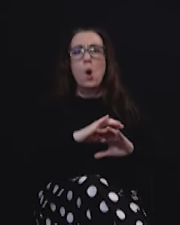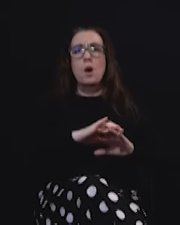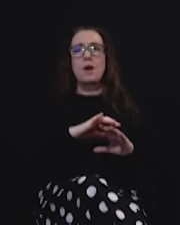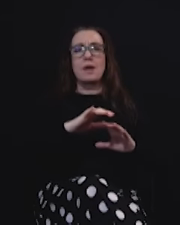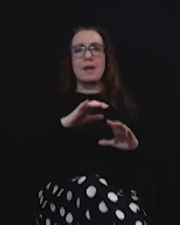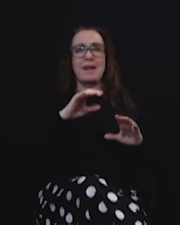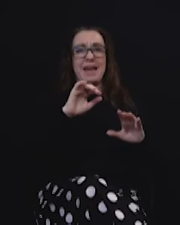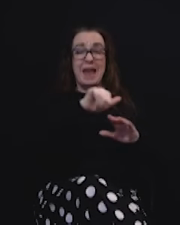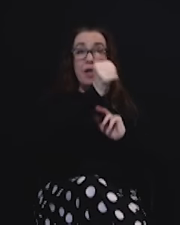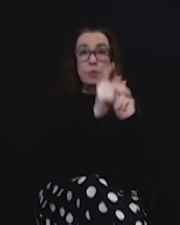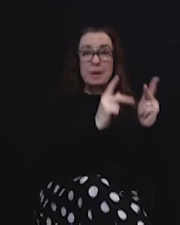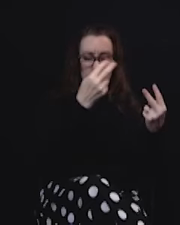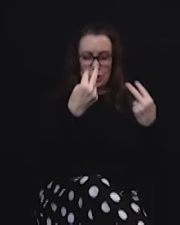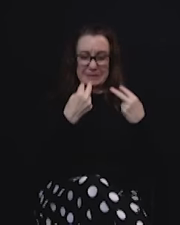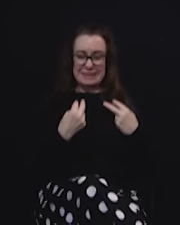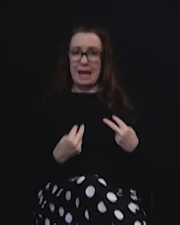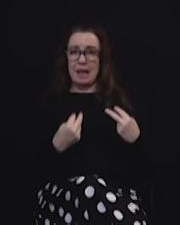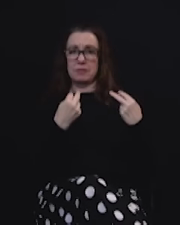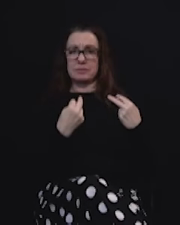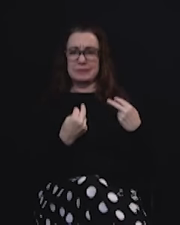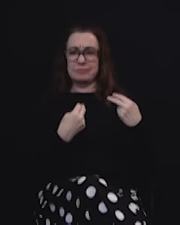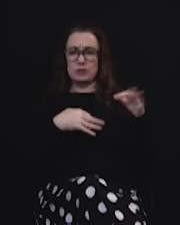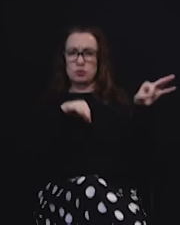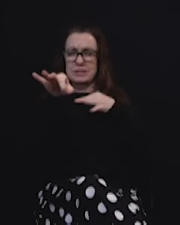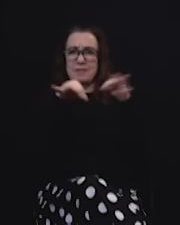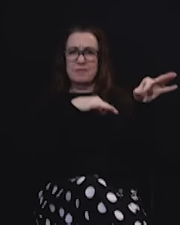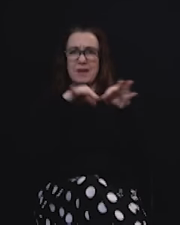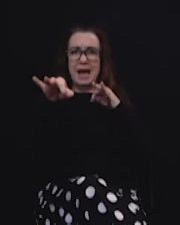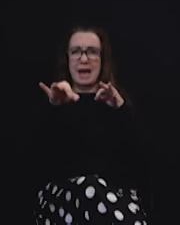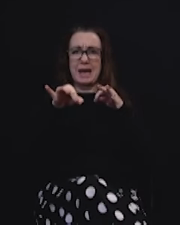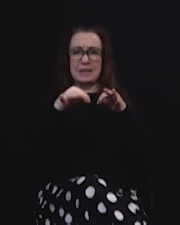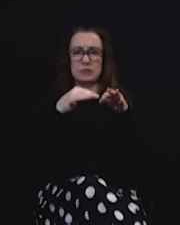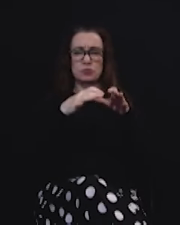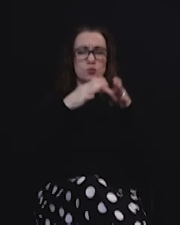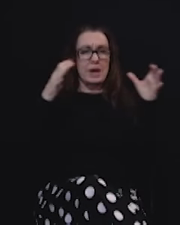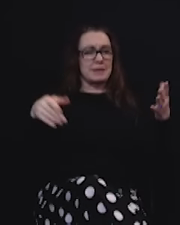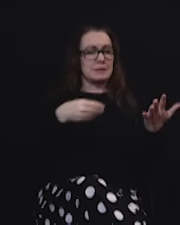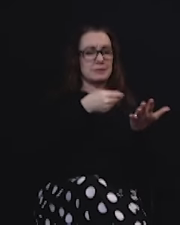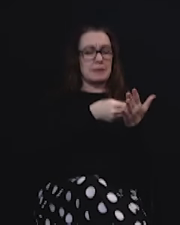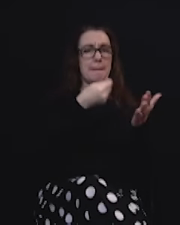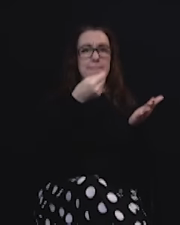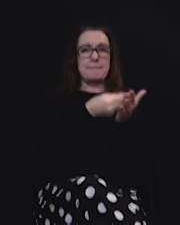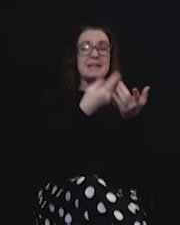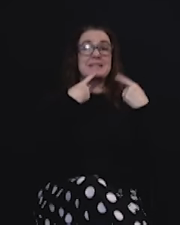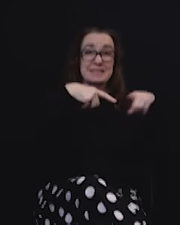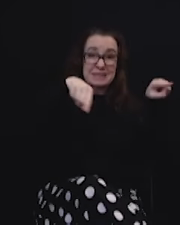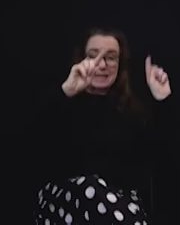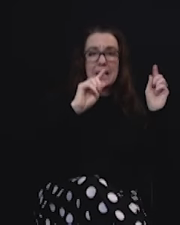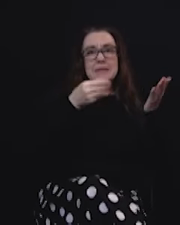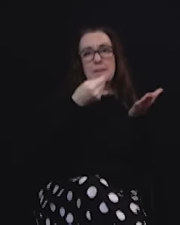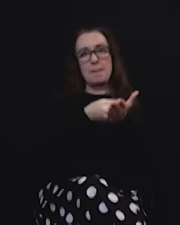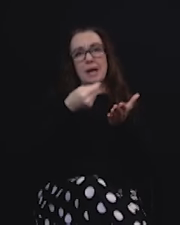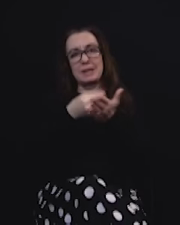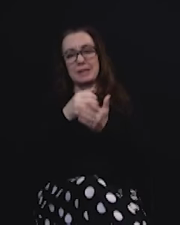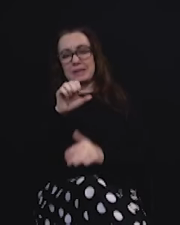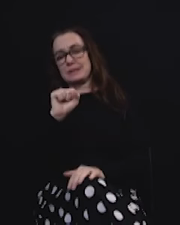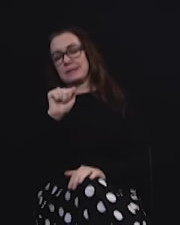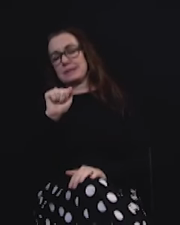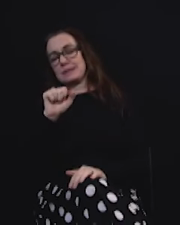ourselves to define greatness? Go ahead, shout them out. What do you think? Success, status,